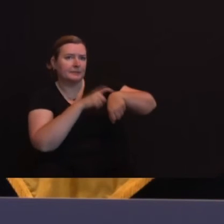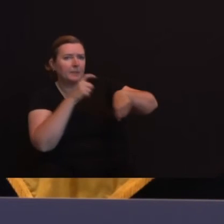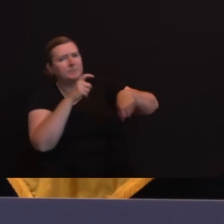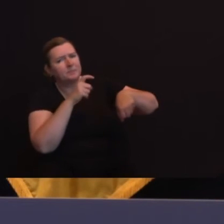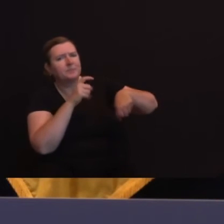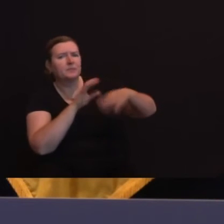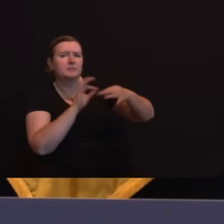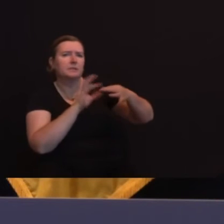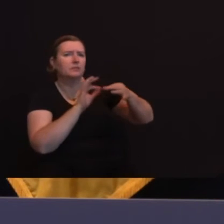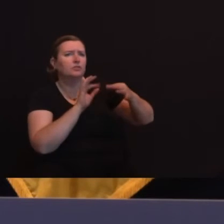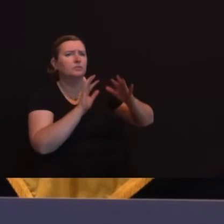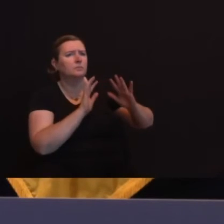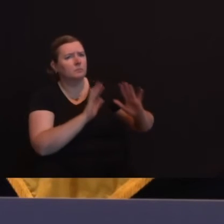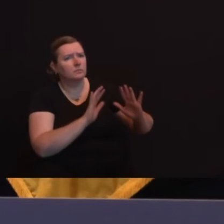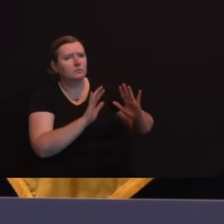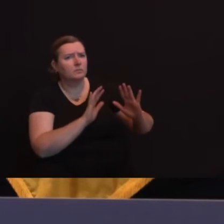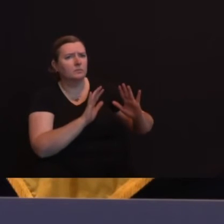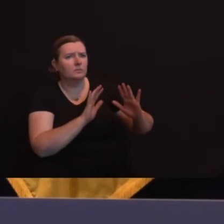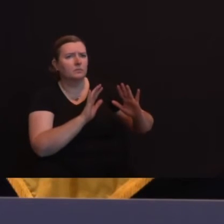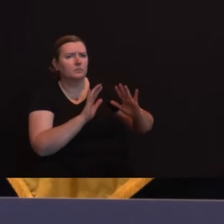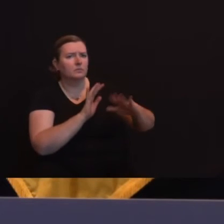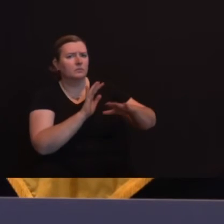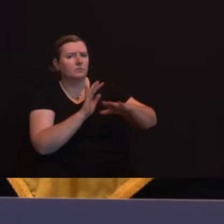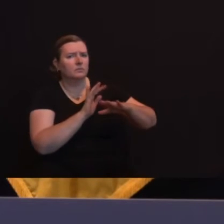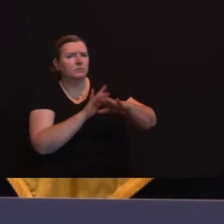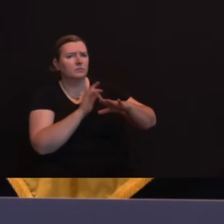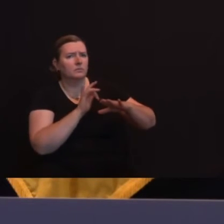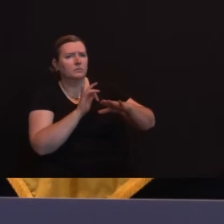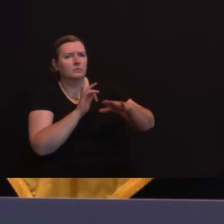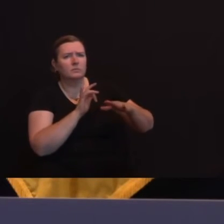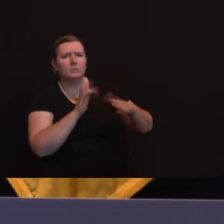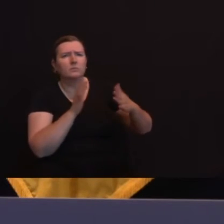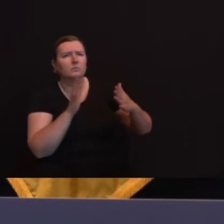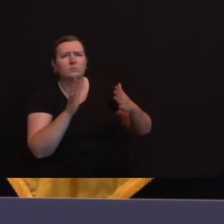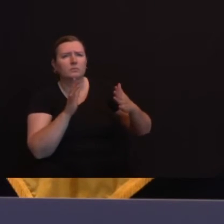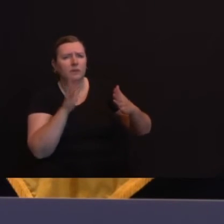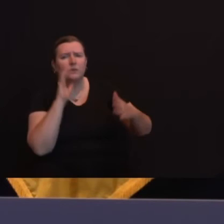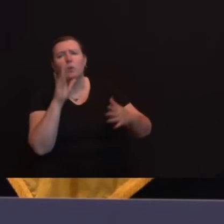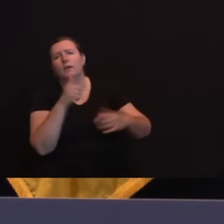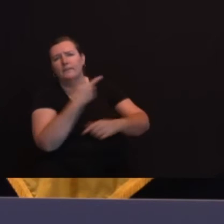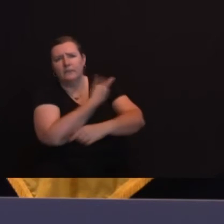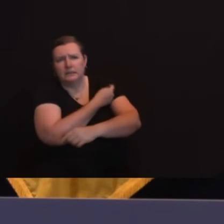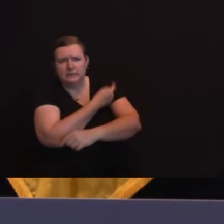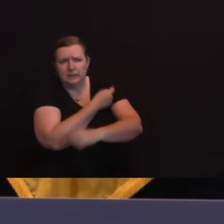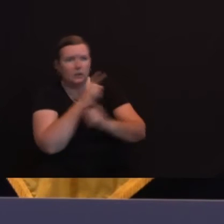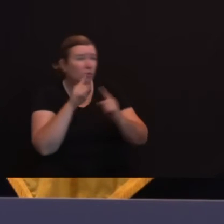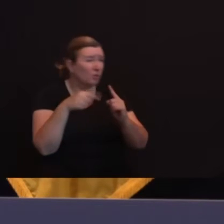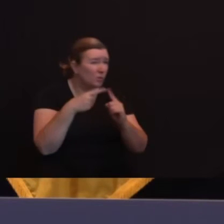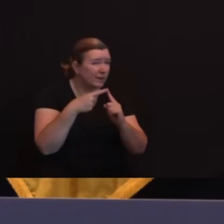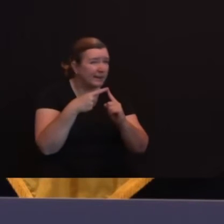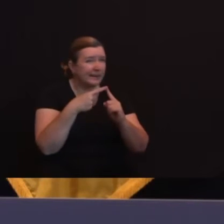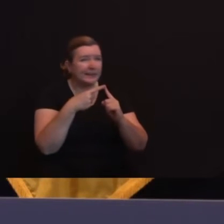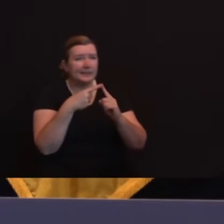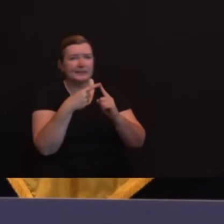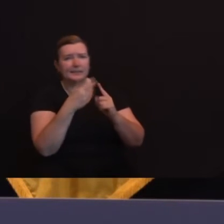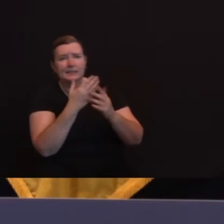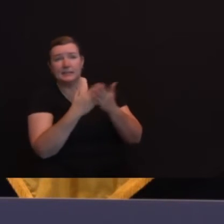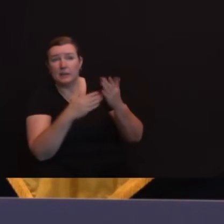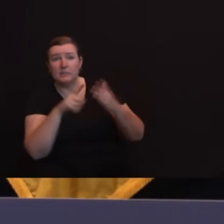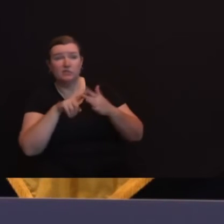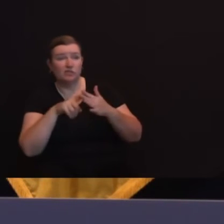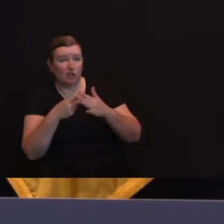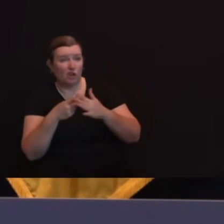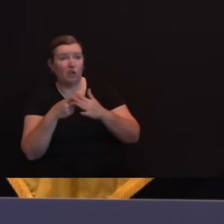is now kind of being widely accepted as the timing. Something by the end of the year, starting with at-risk,